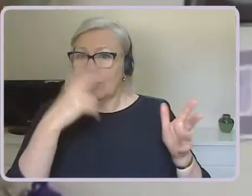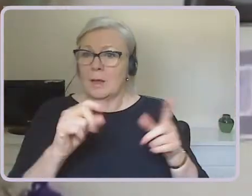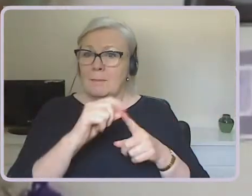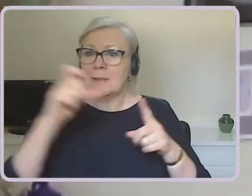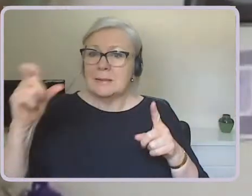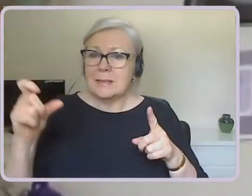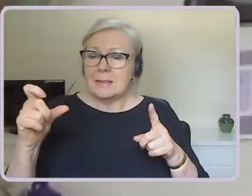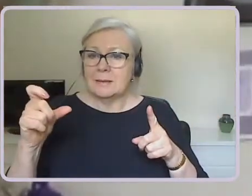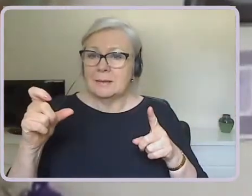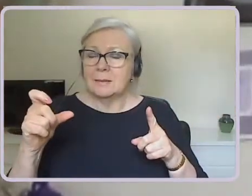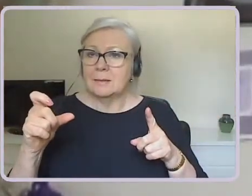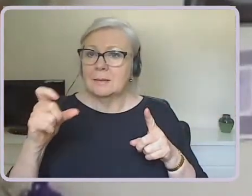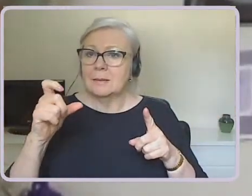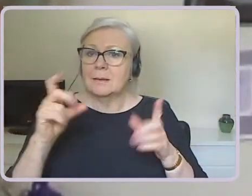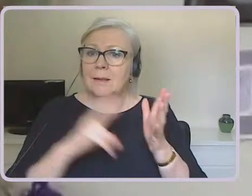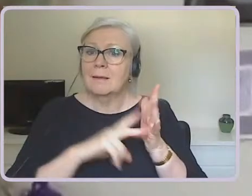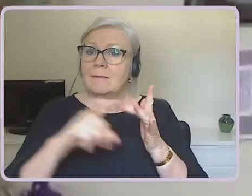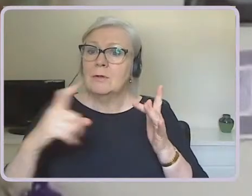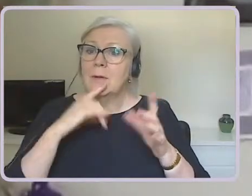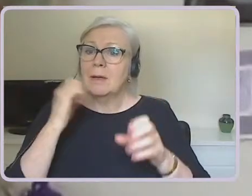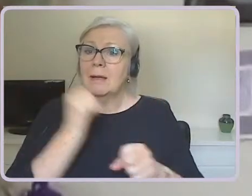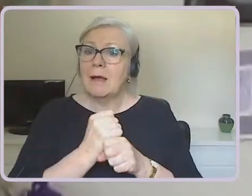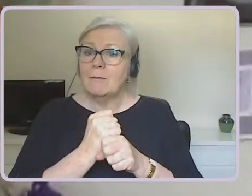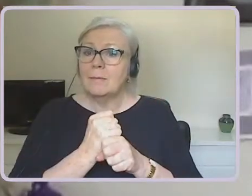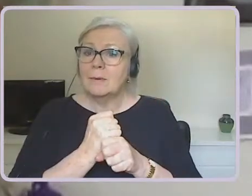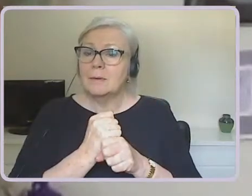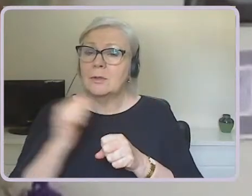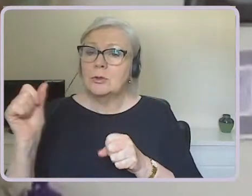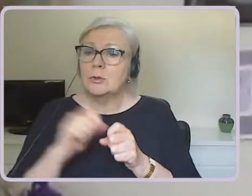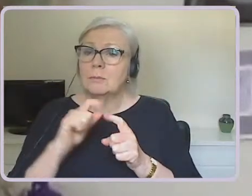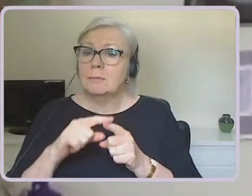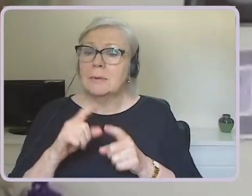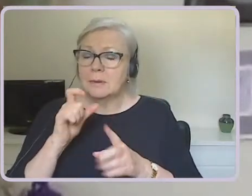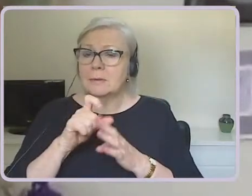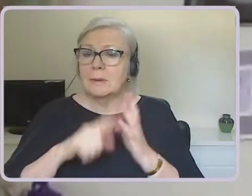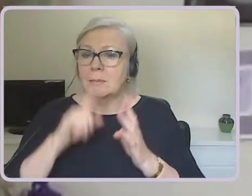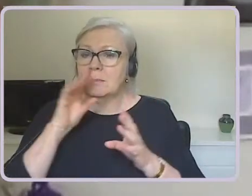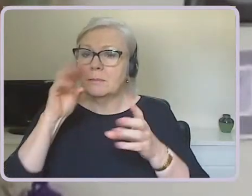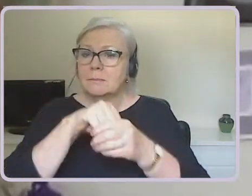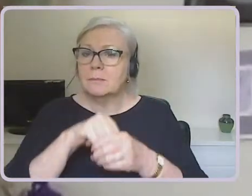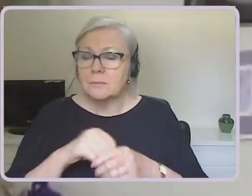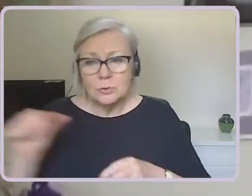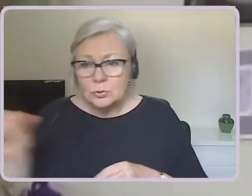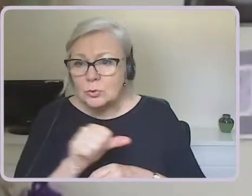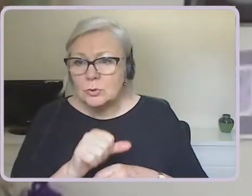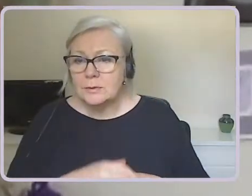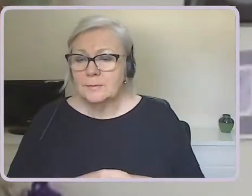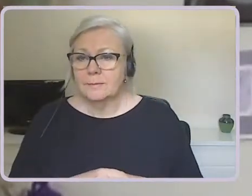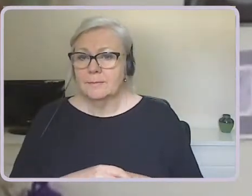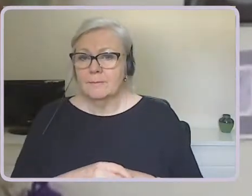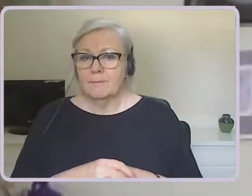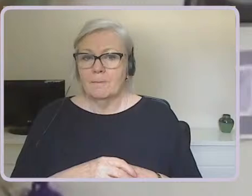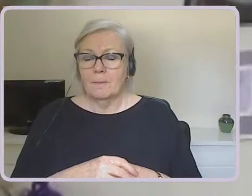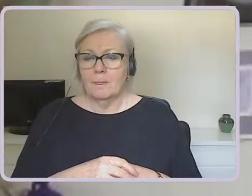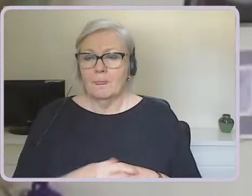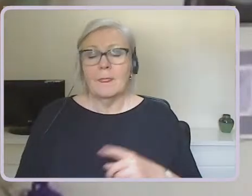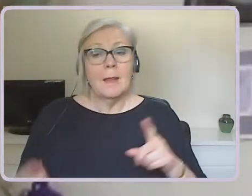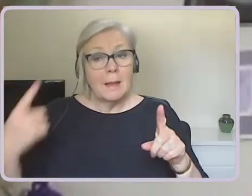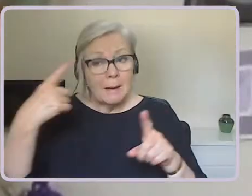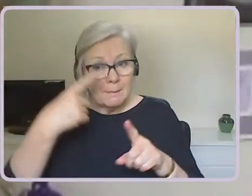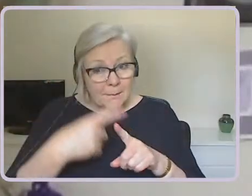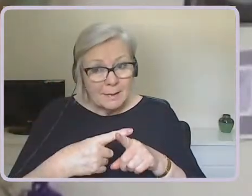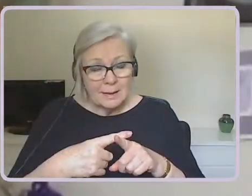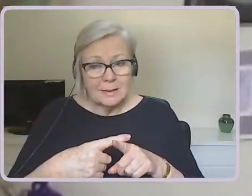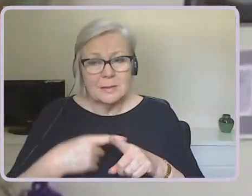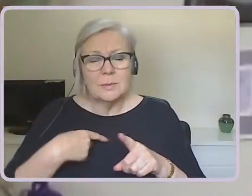disabled people so that we're in the room. There's also a really big need for a lot more